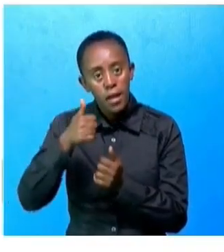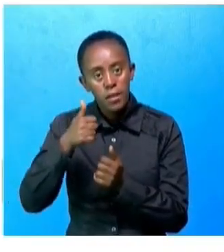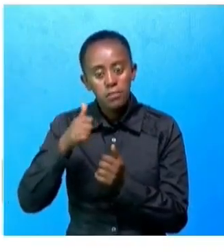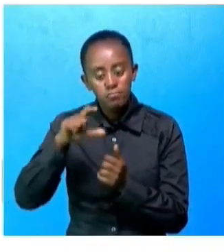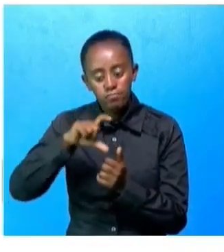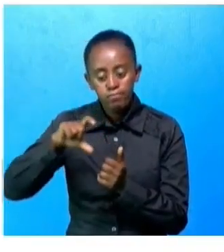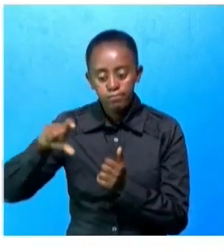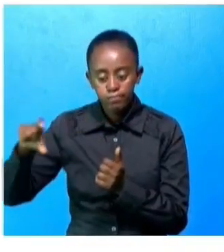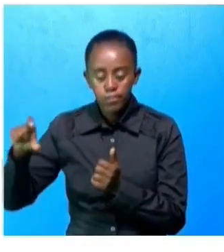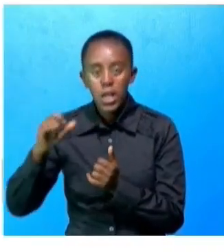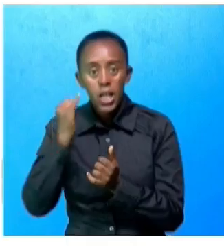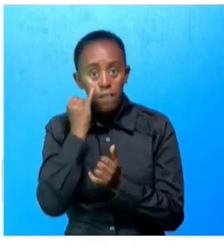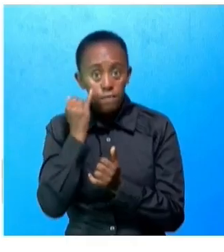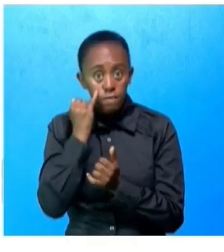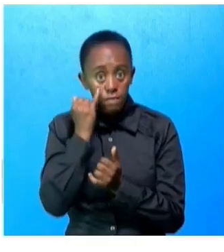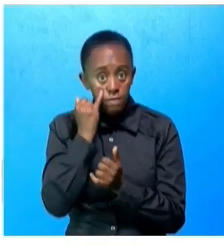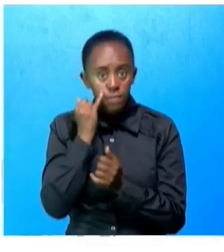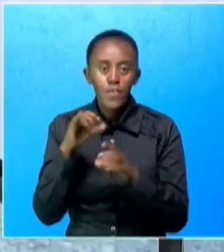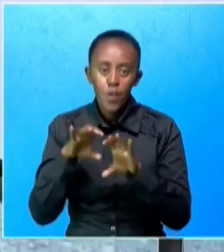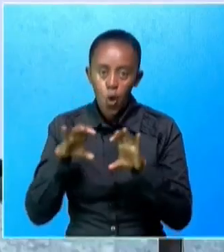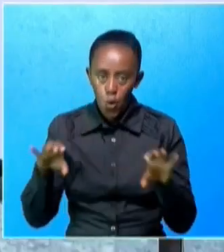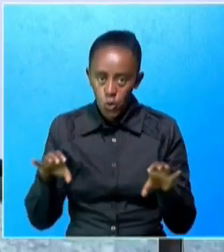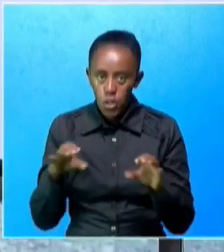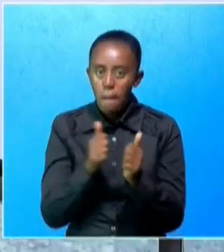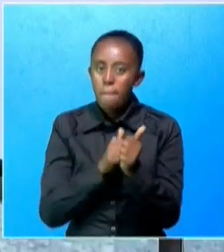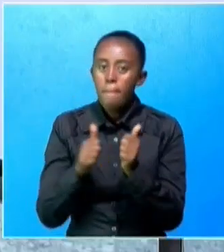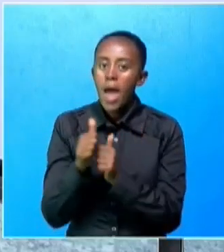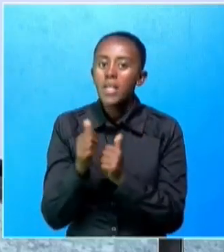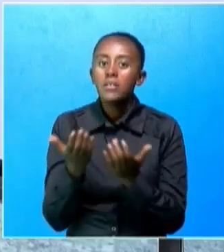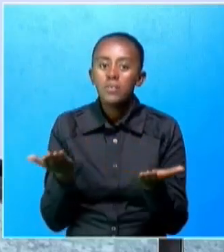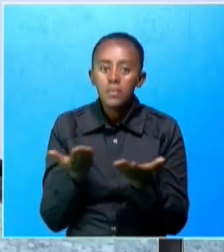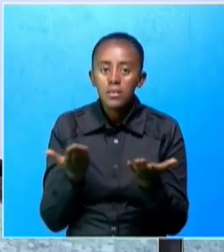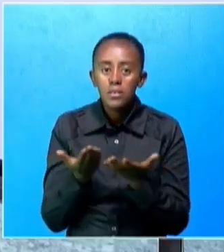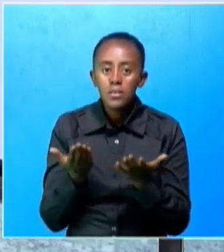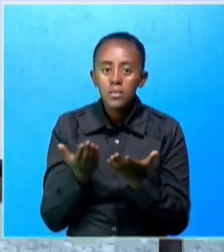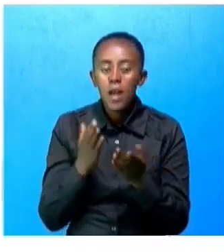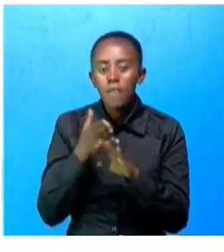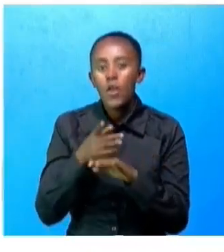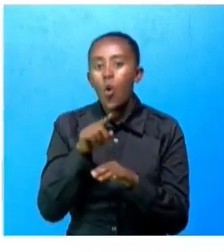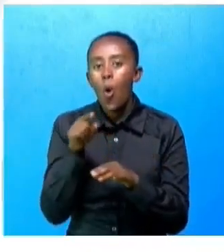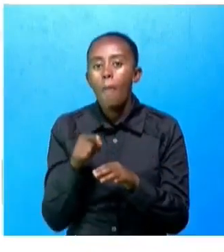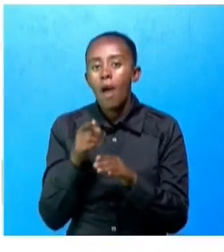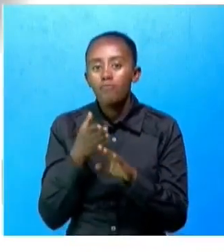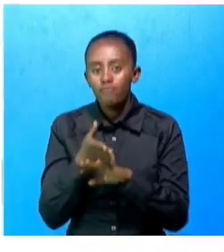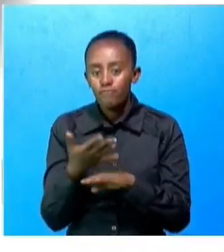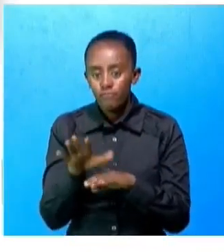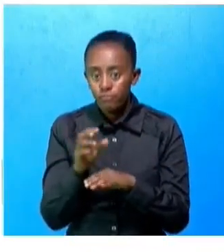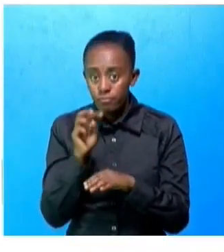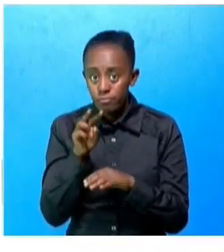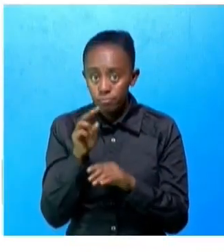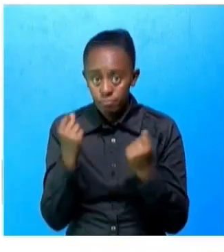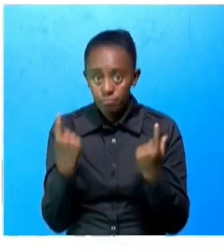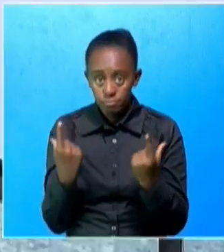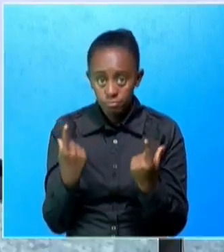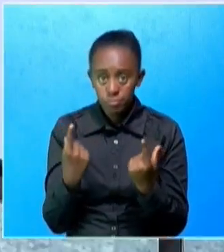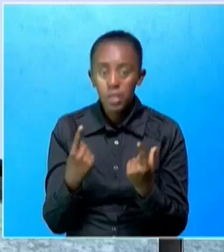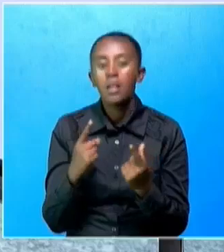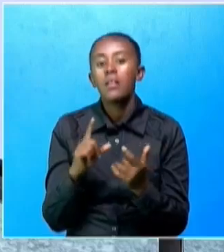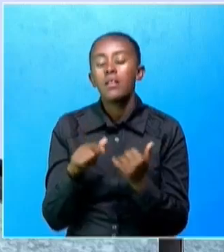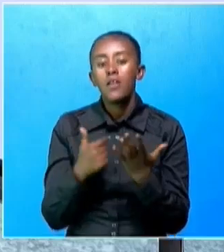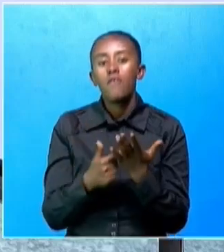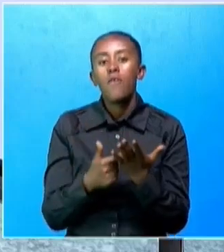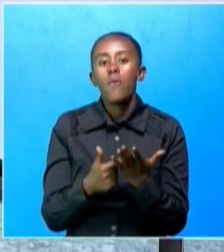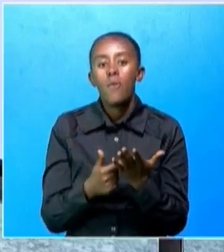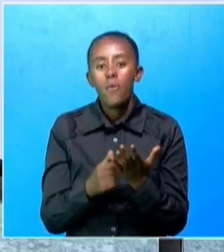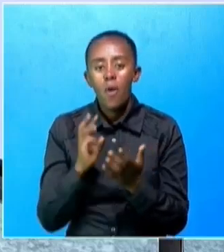the if clause. Pass is where it comes after the comma. Have you get me? Therefore, I will